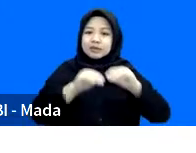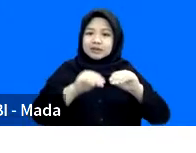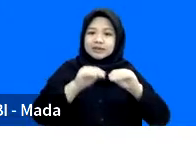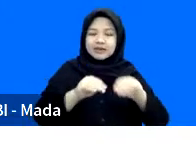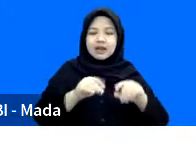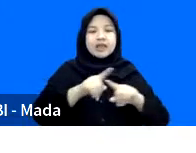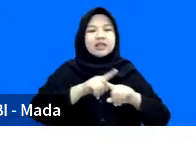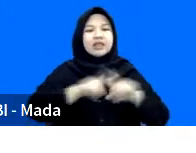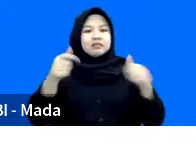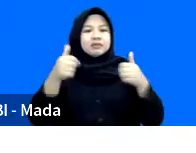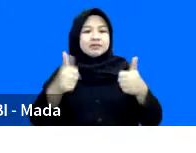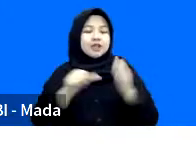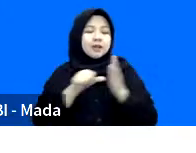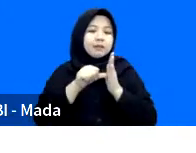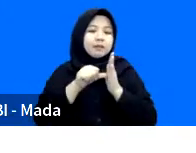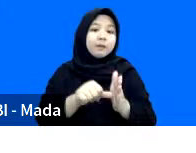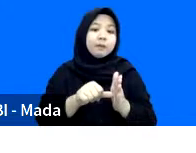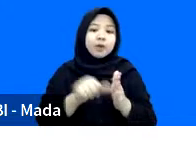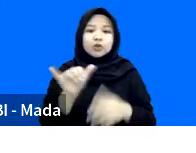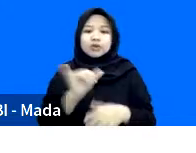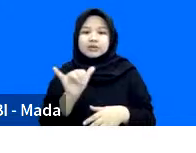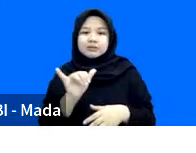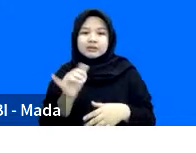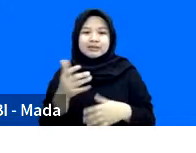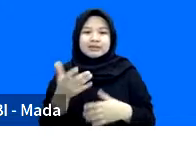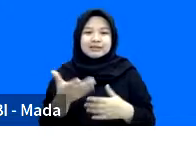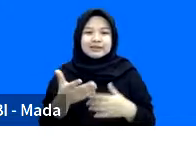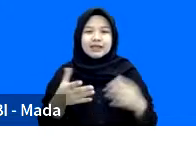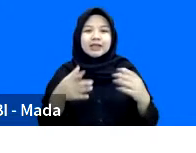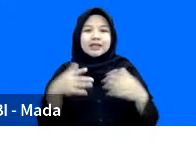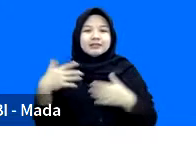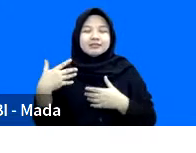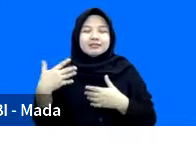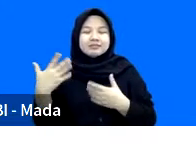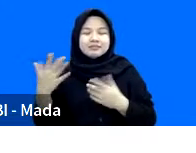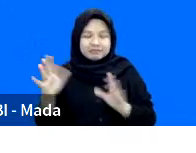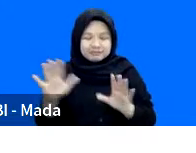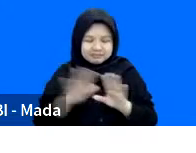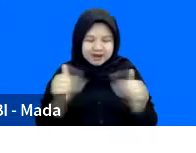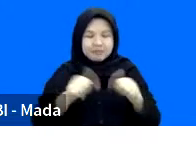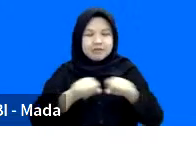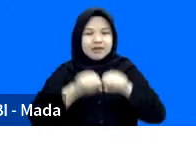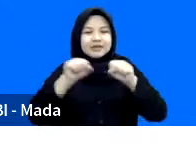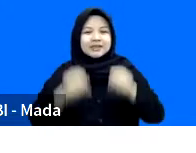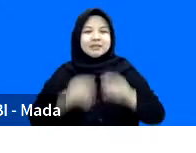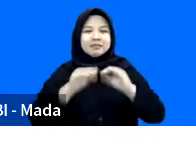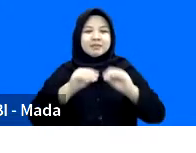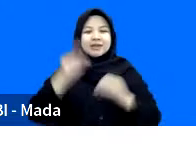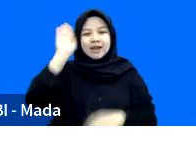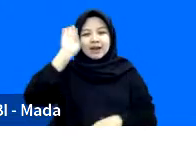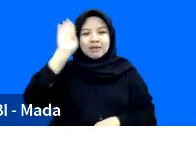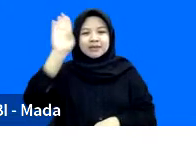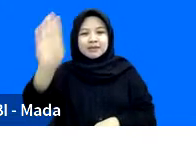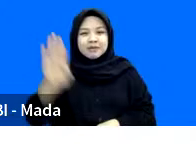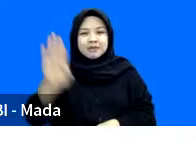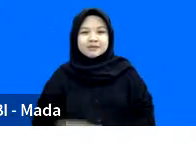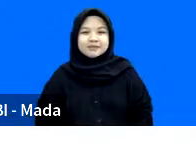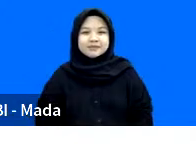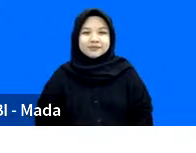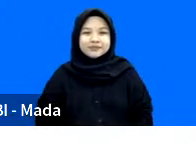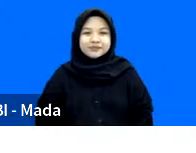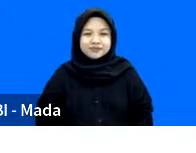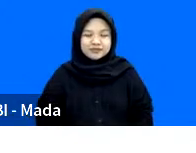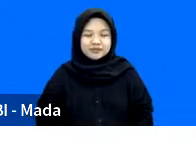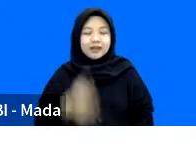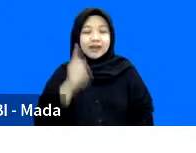as a safety net for potential future education crises. And there's really a role for all of us to play in